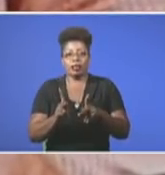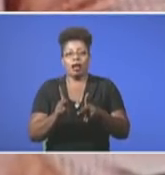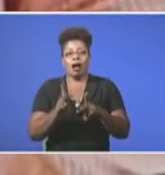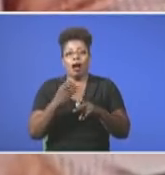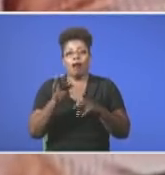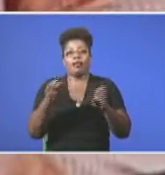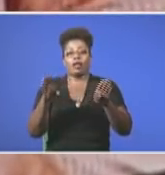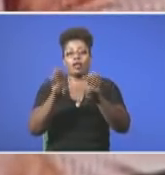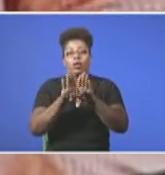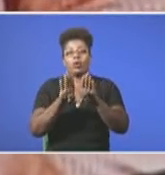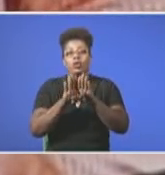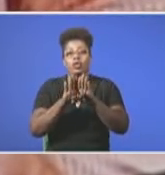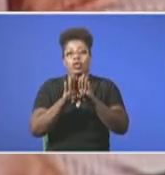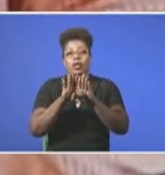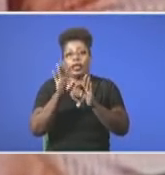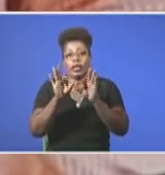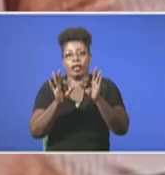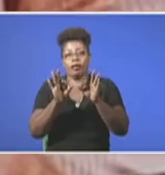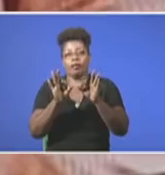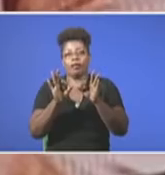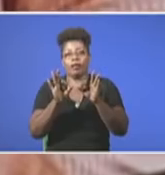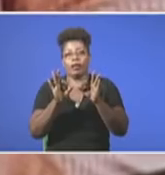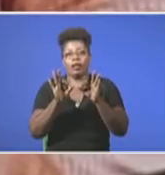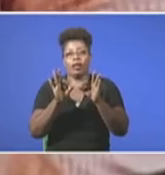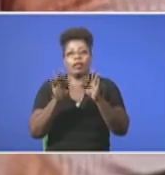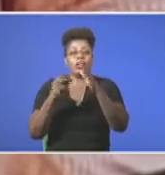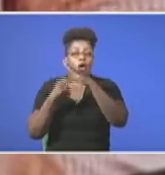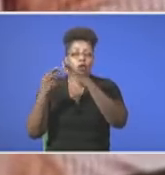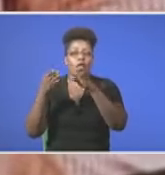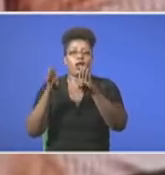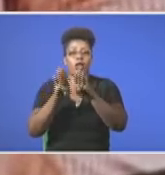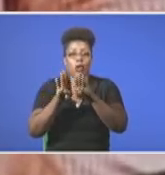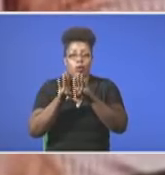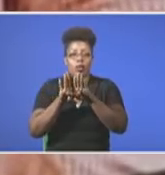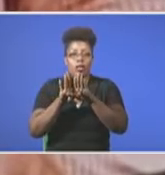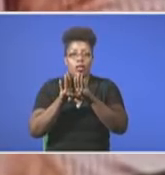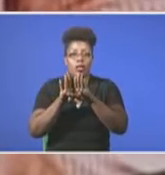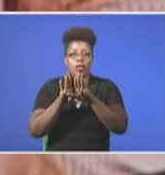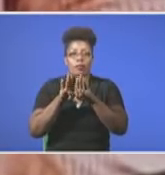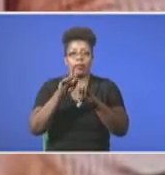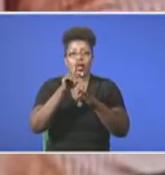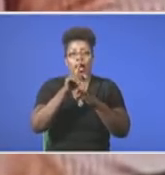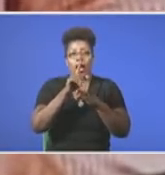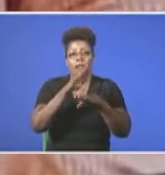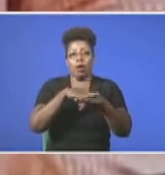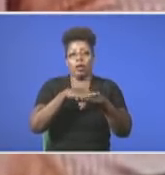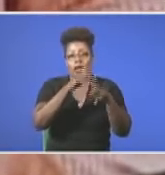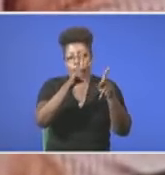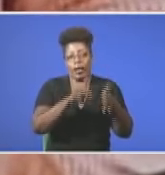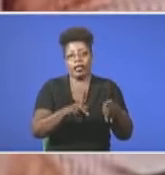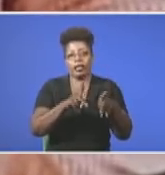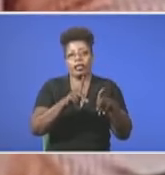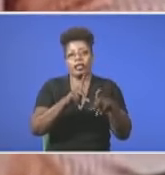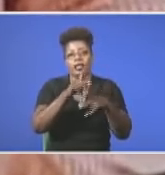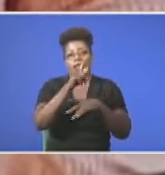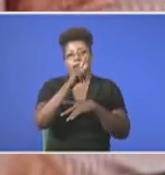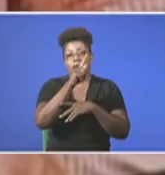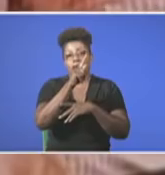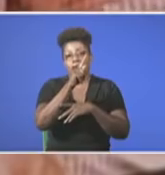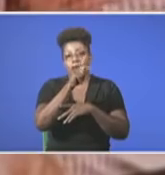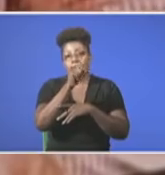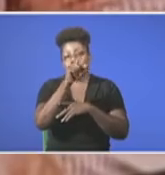this hotel will have on the Lucayan Strip, the straw market, the taxi drivers, the tour drivers, the bus drivers,